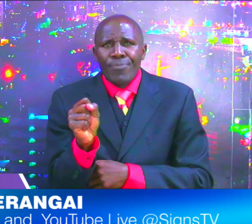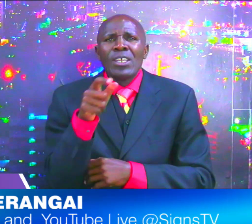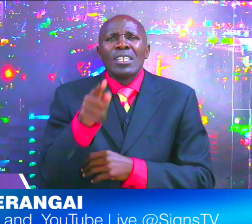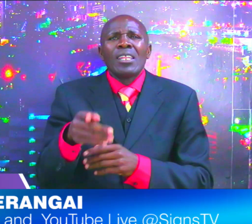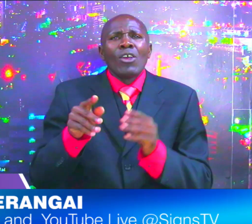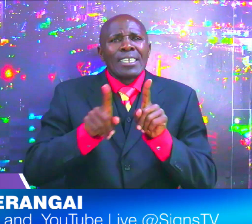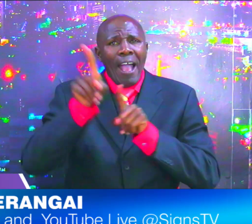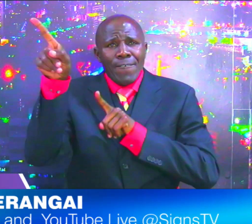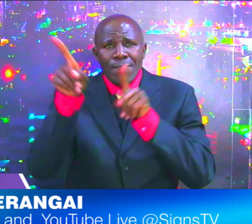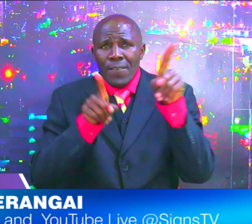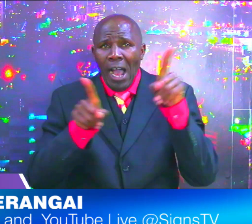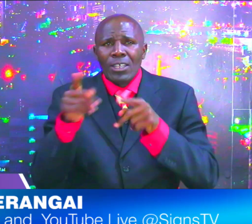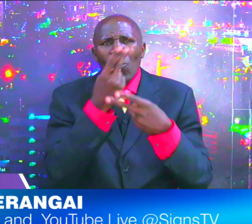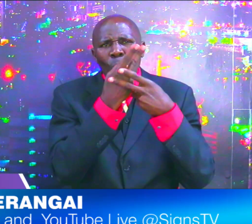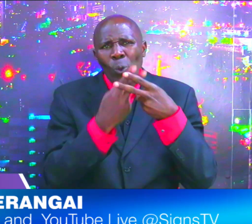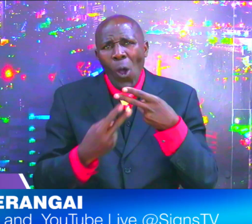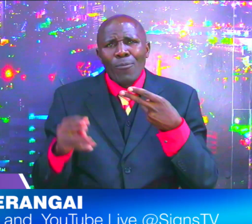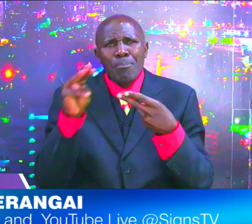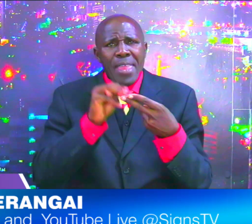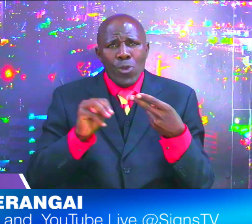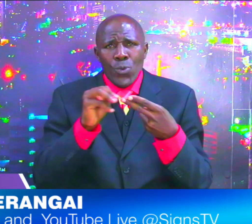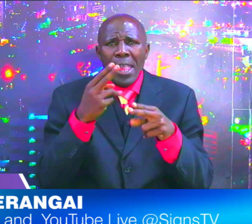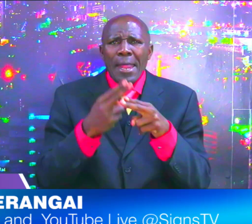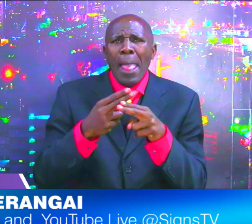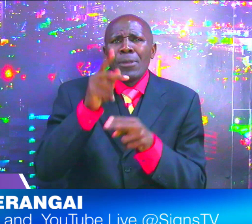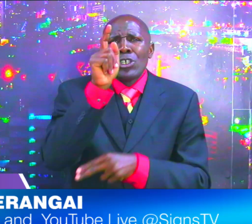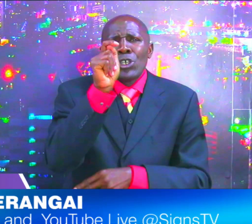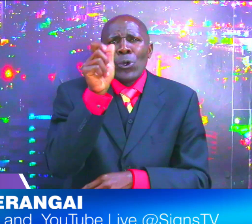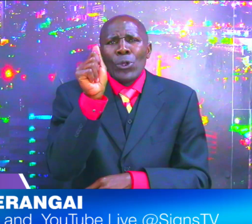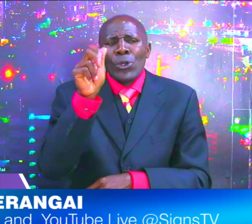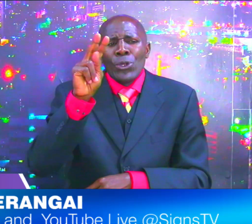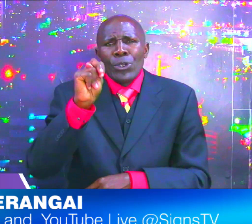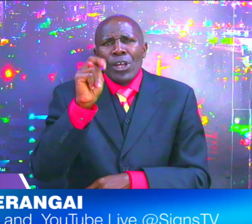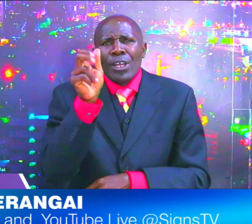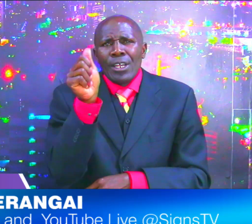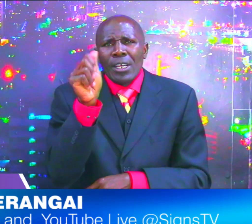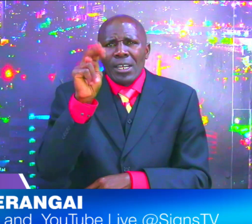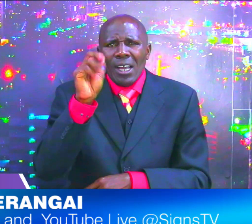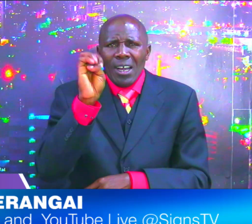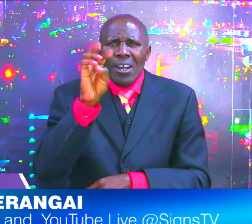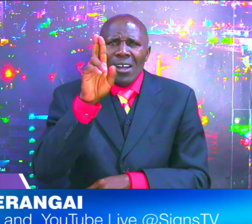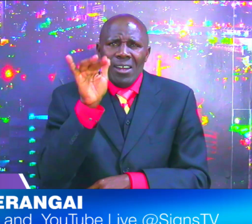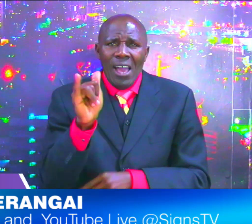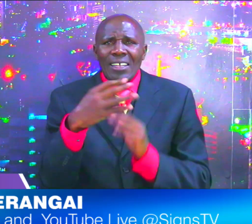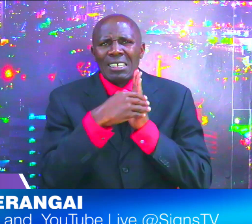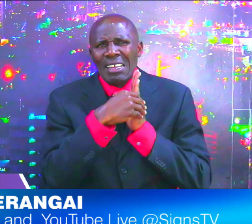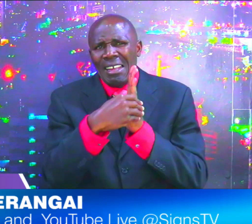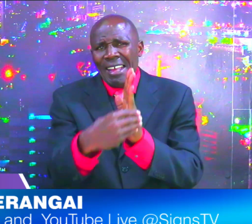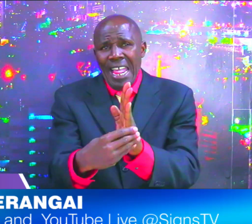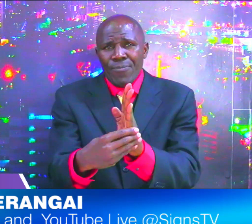The teams of 5 permanent secretaries have toured the